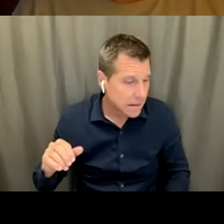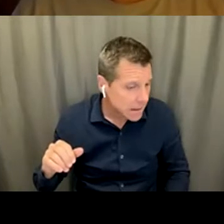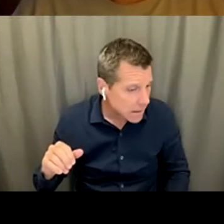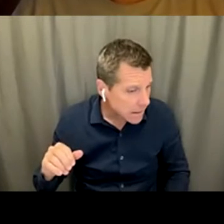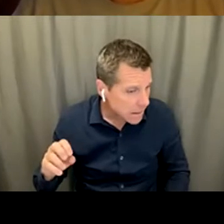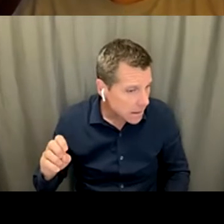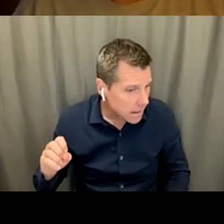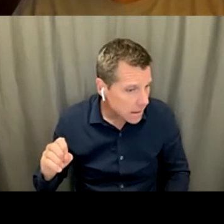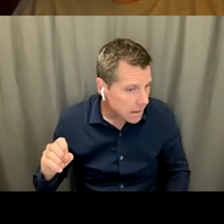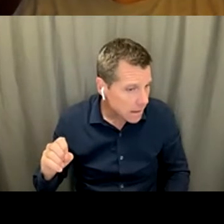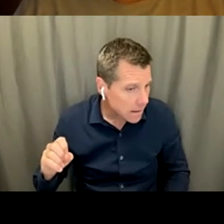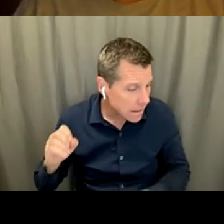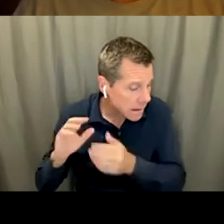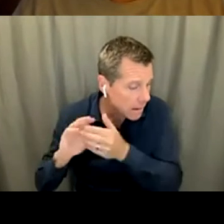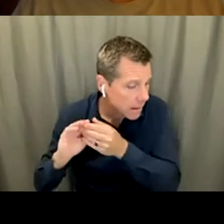students, but